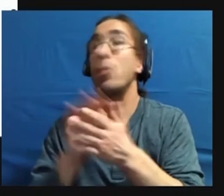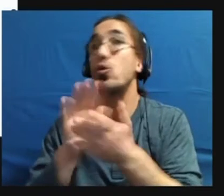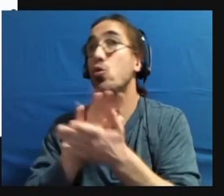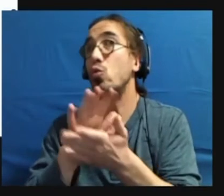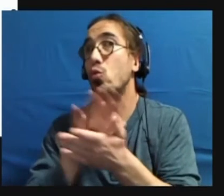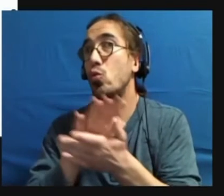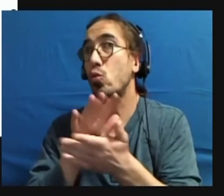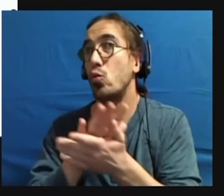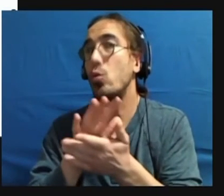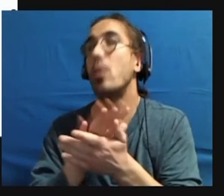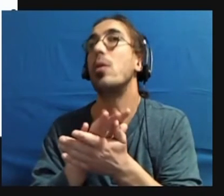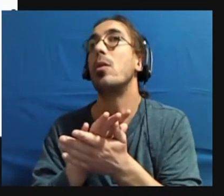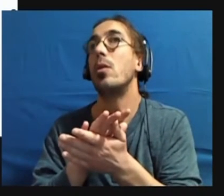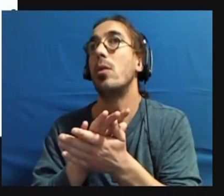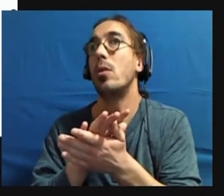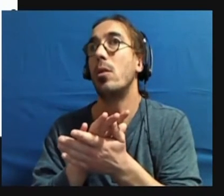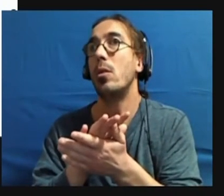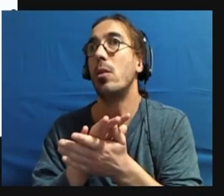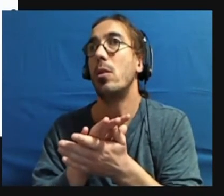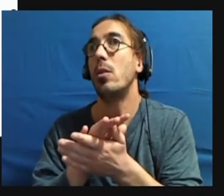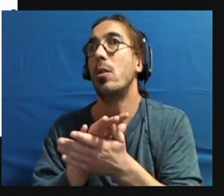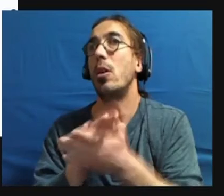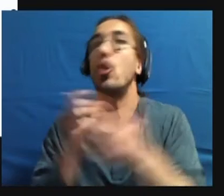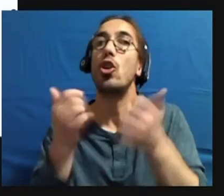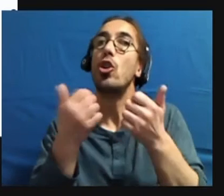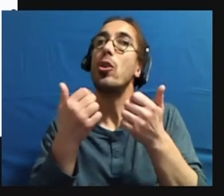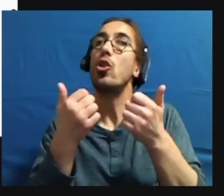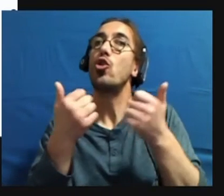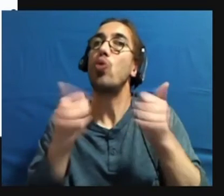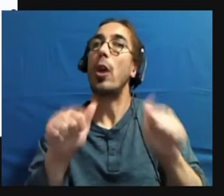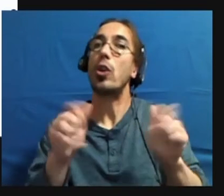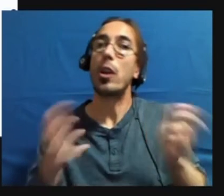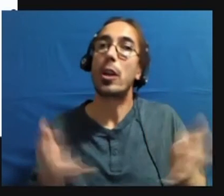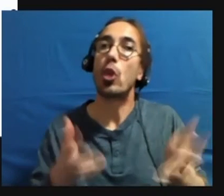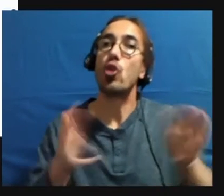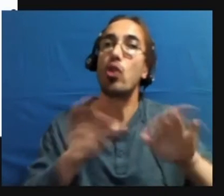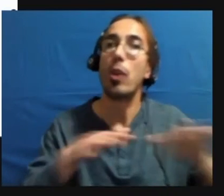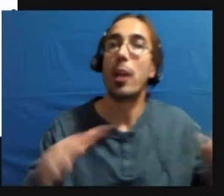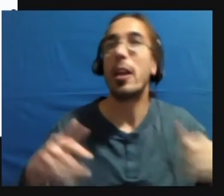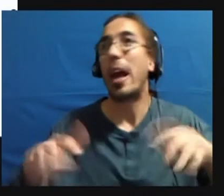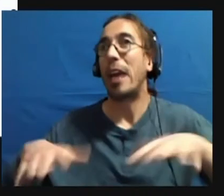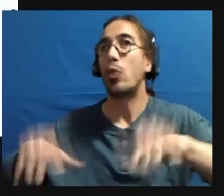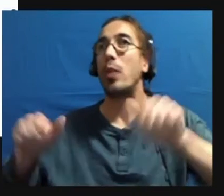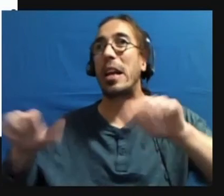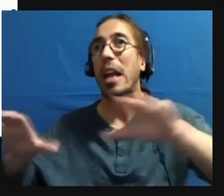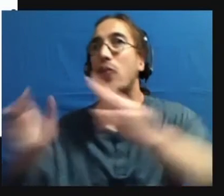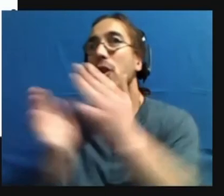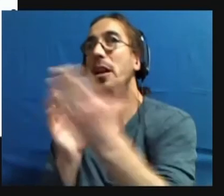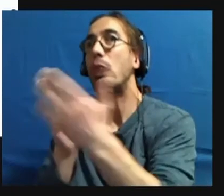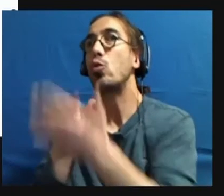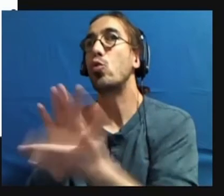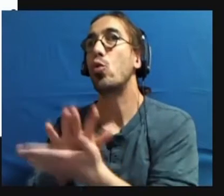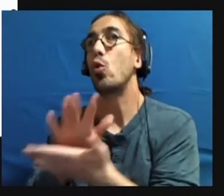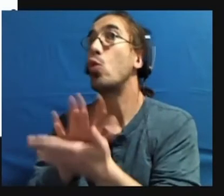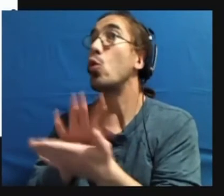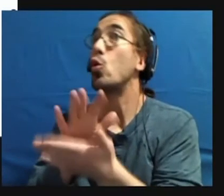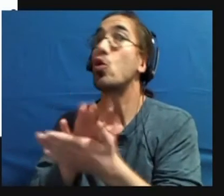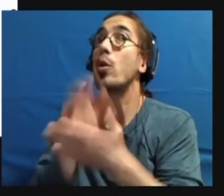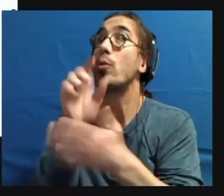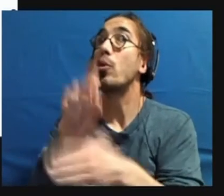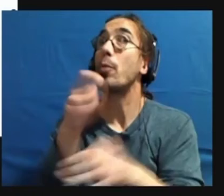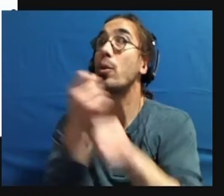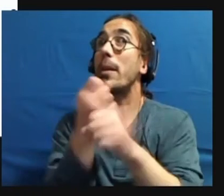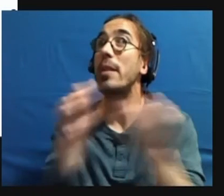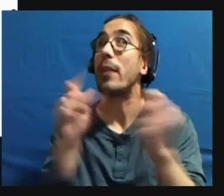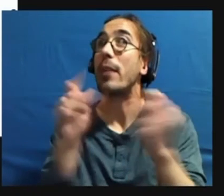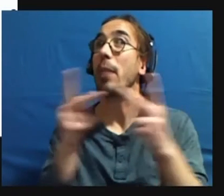exclusionary towards your child and to take action because schools are supposed to be safe spaces